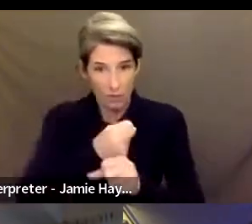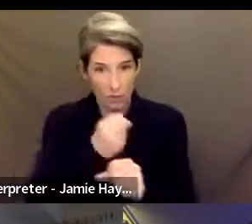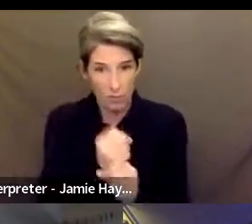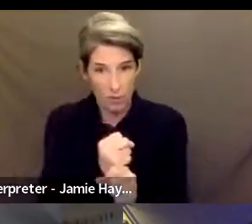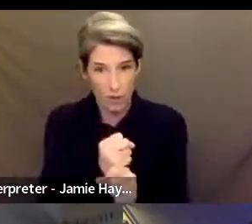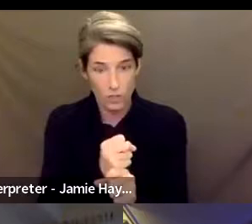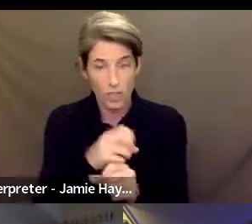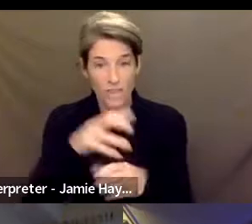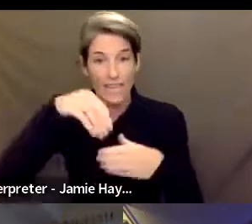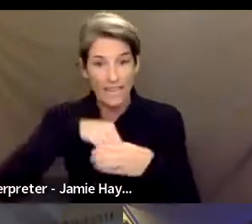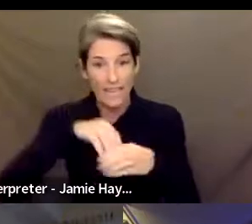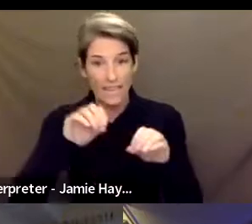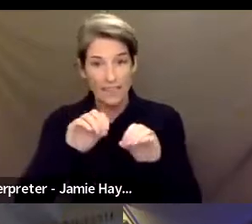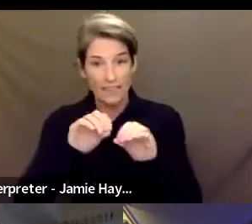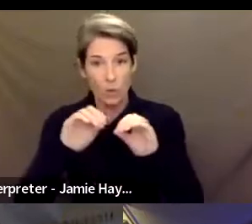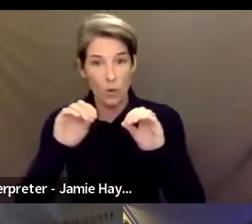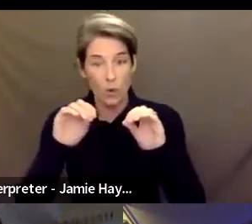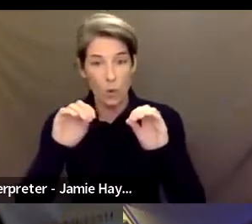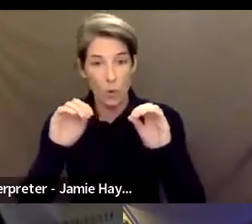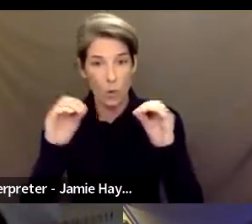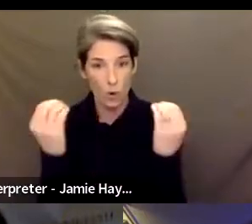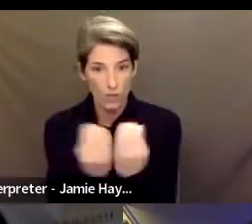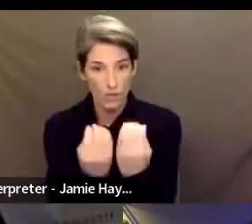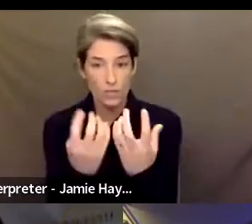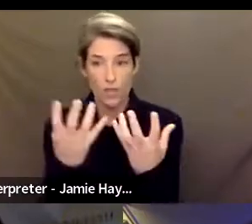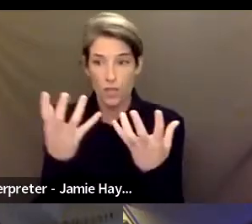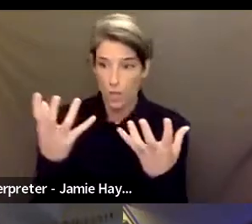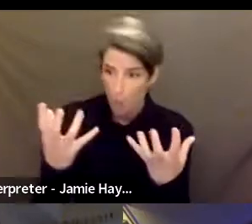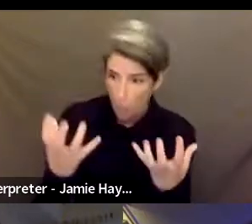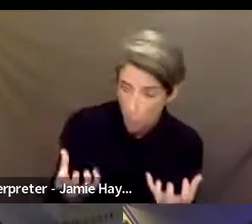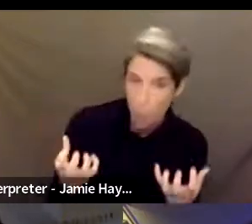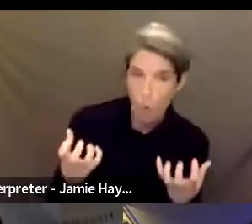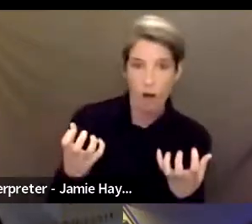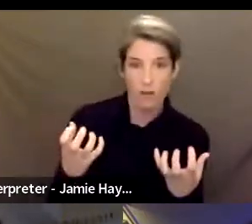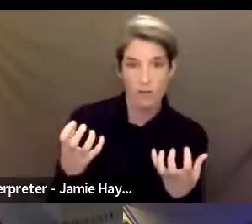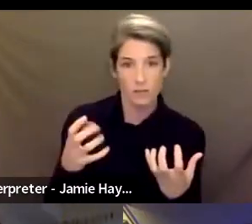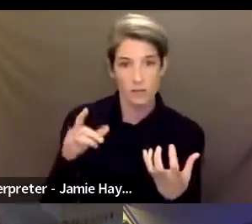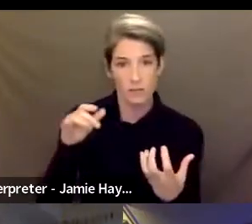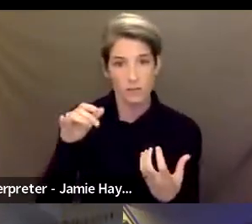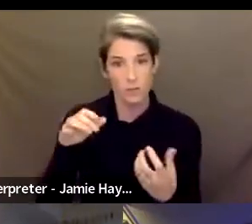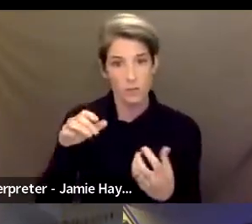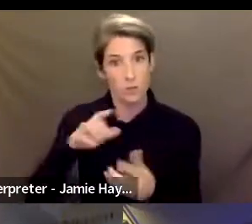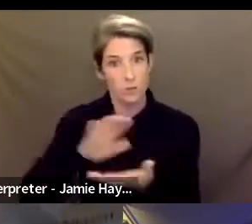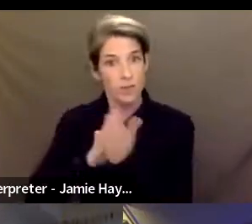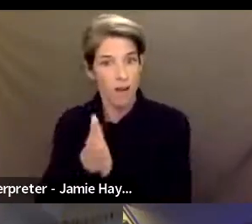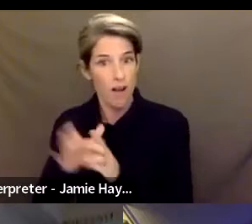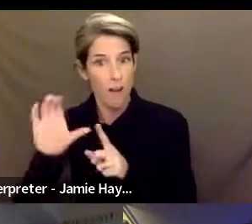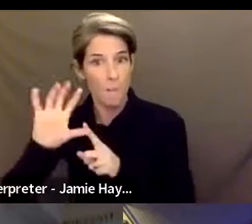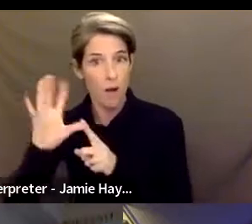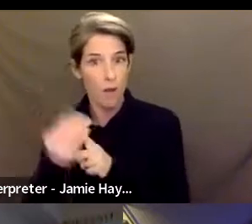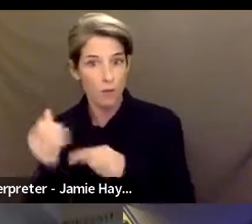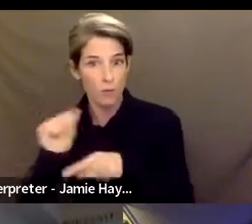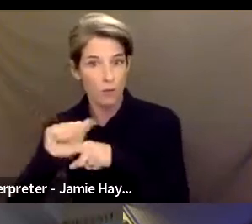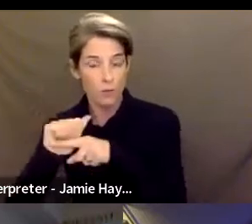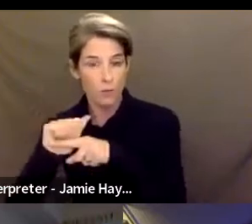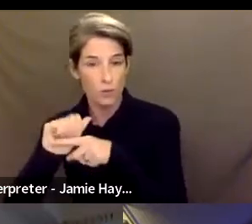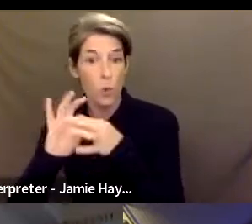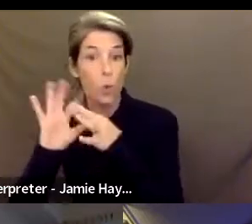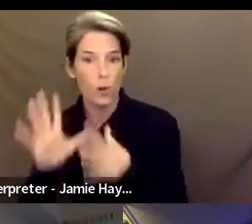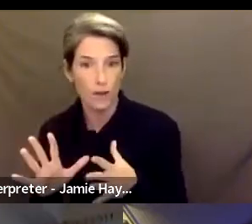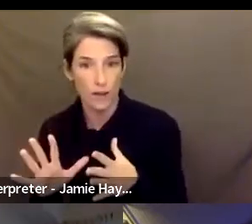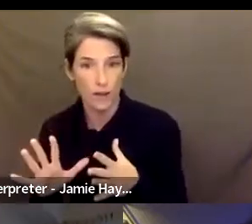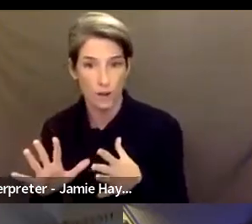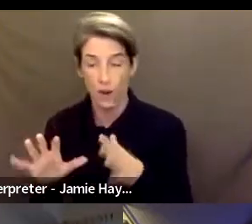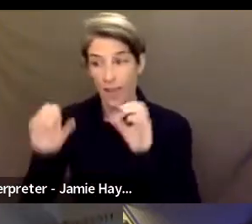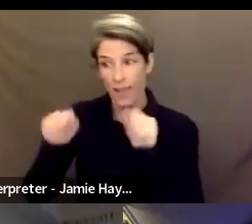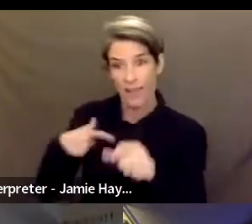organizations that wants to do this work, that could do this work, that could be compensated to do this work? Can I train them, right?